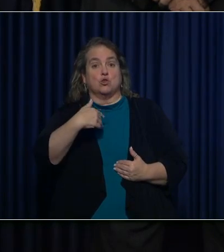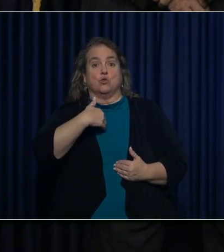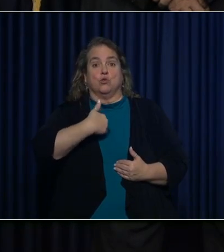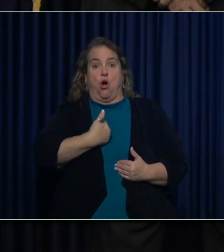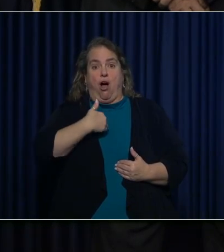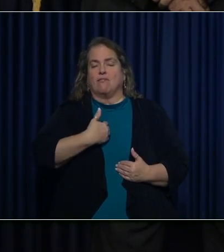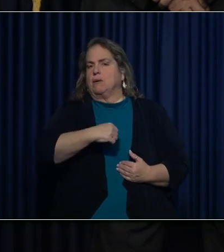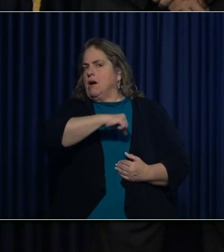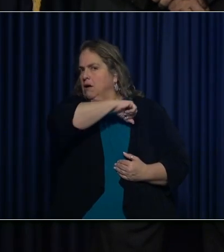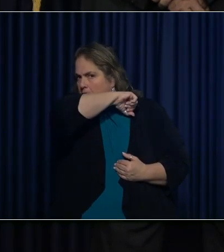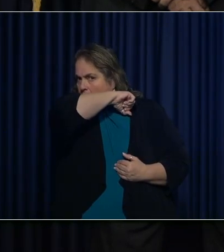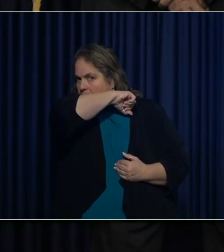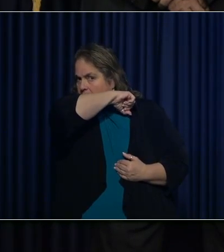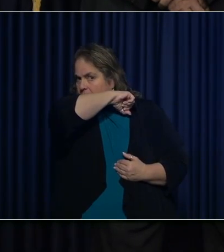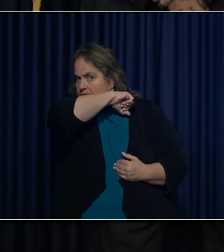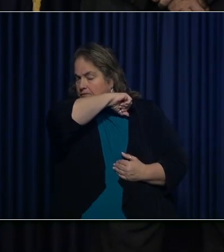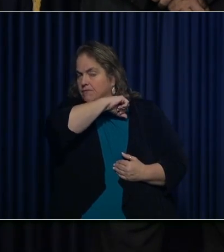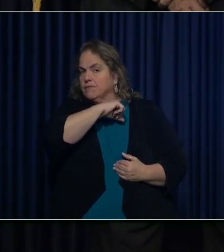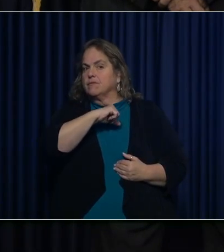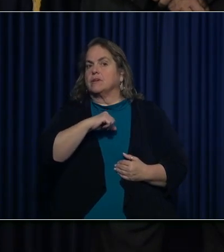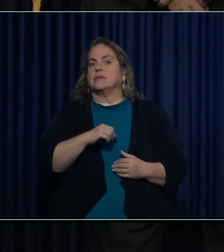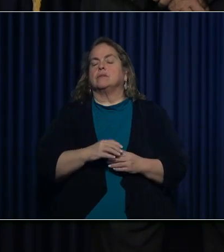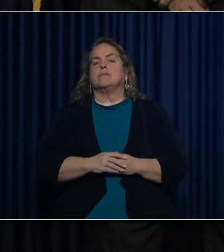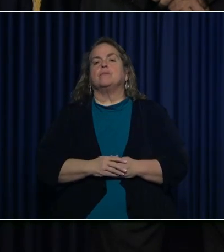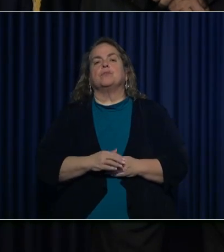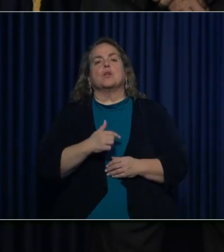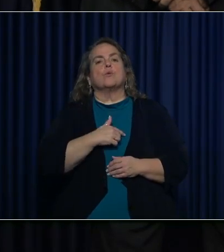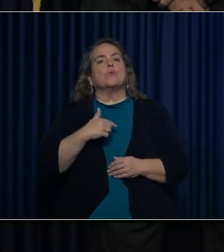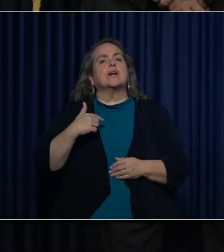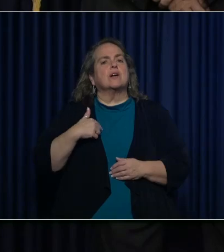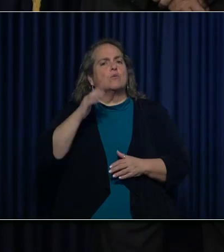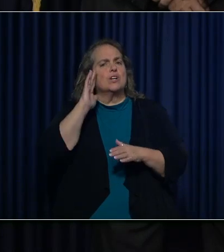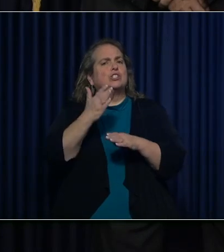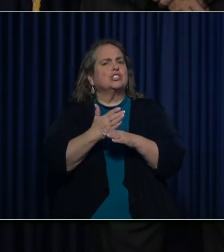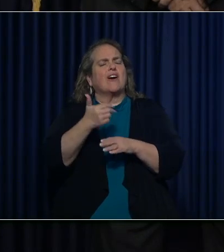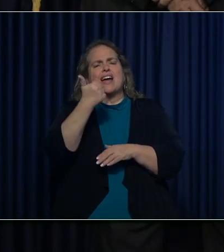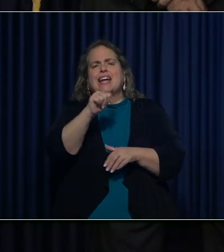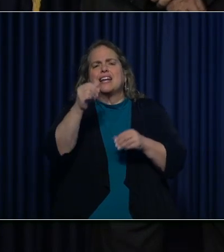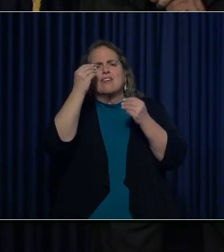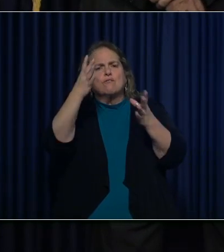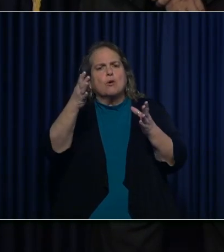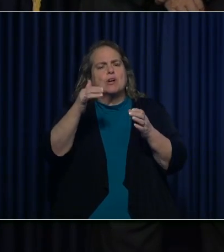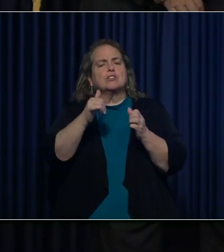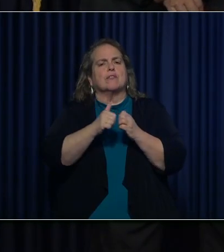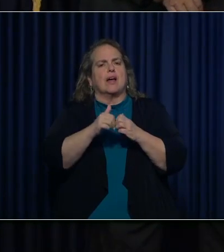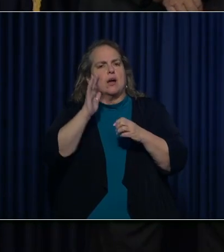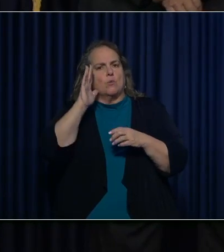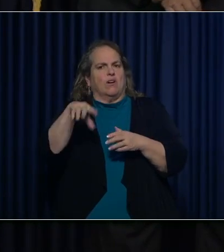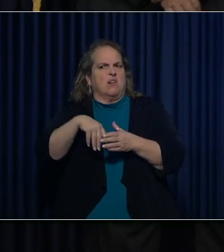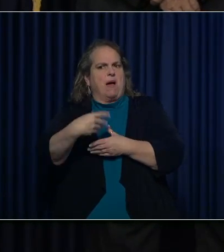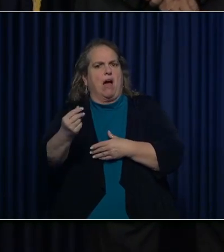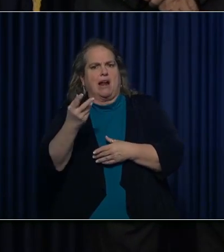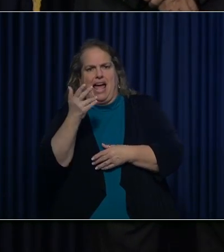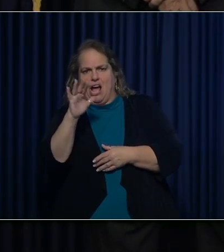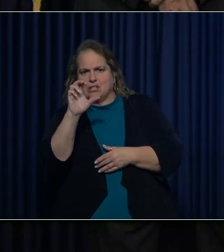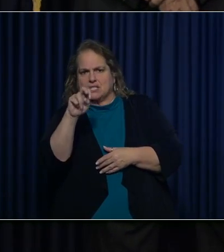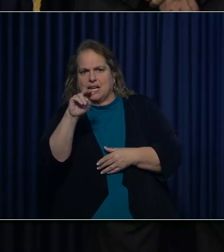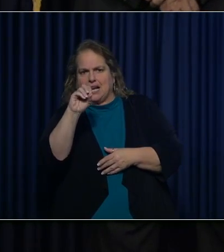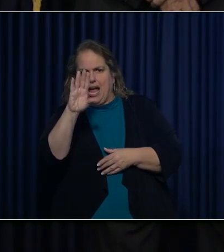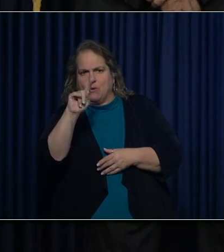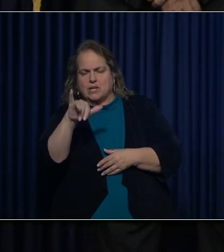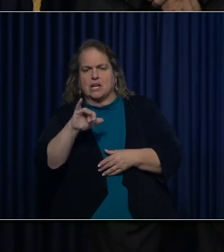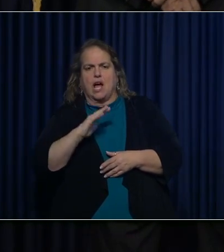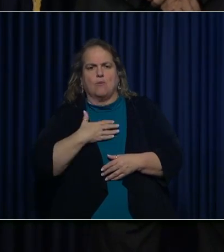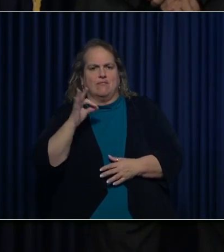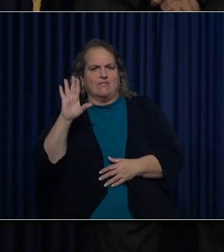your elbow. And we will share any information that comes out through Harrison County on our Facebook page, WEDCO District